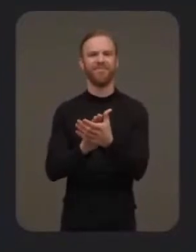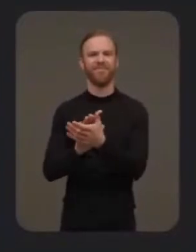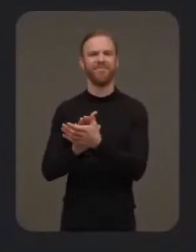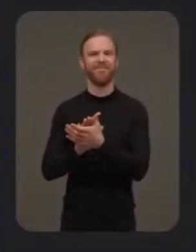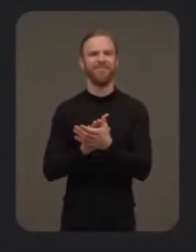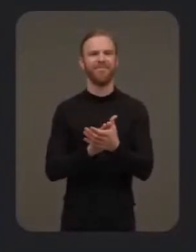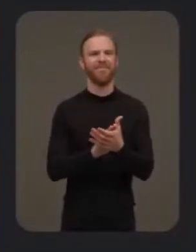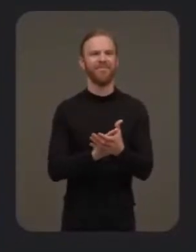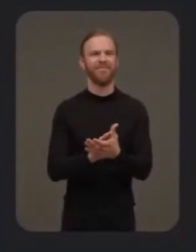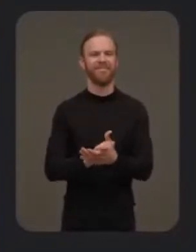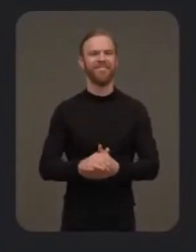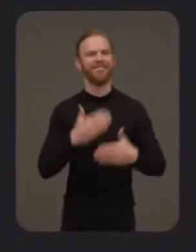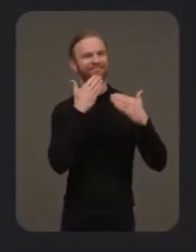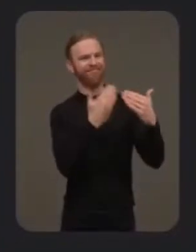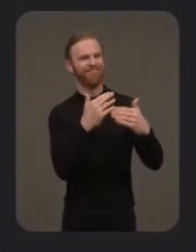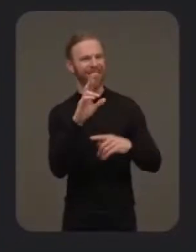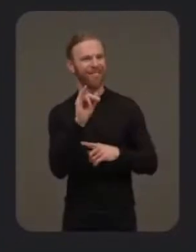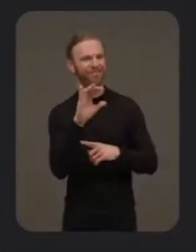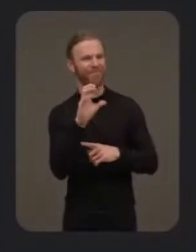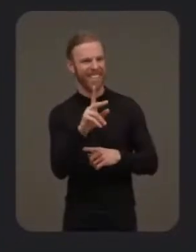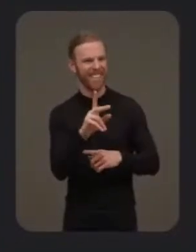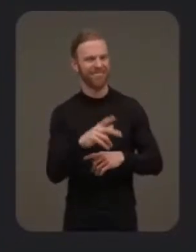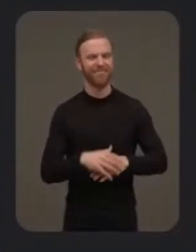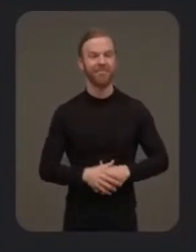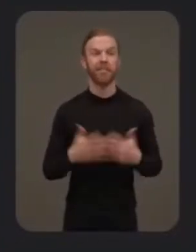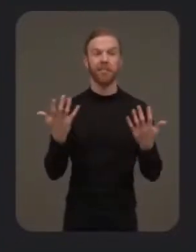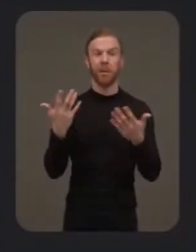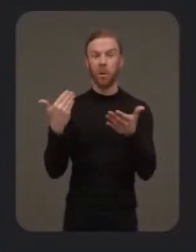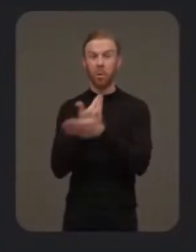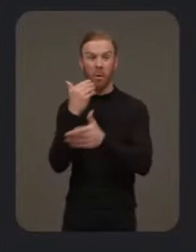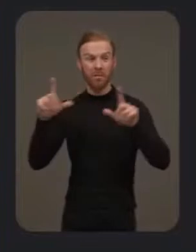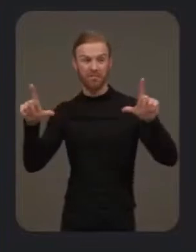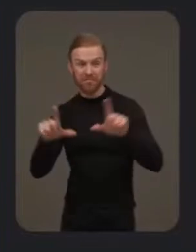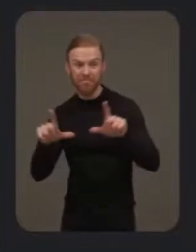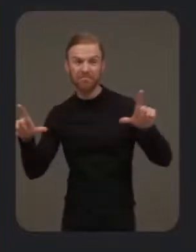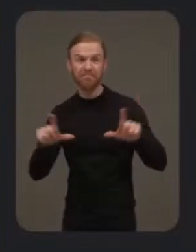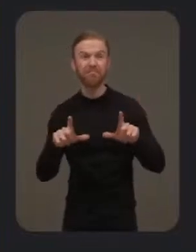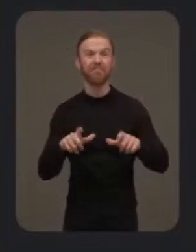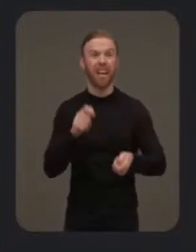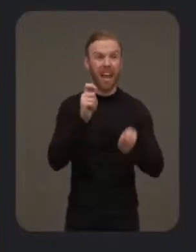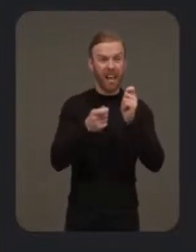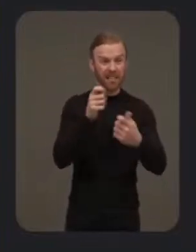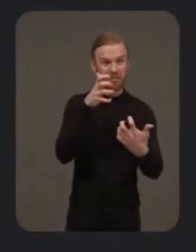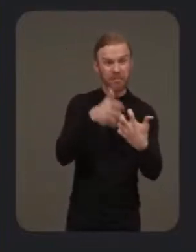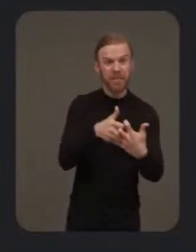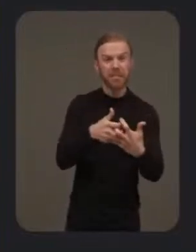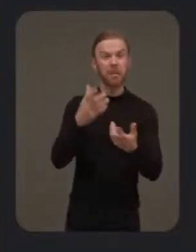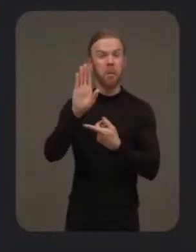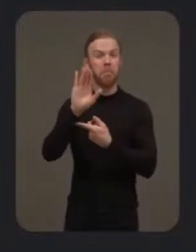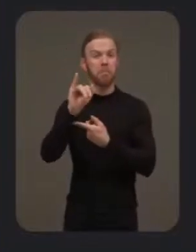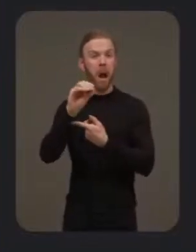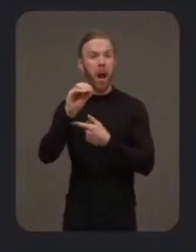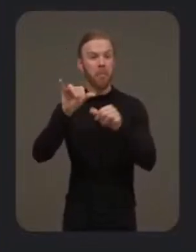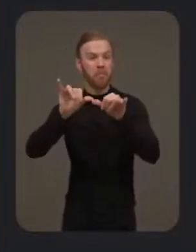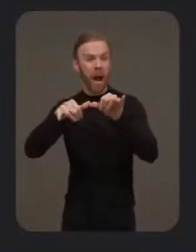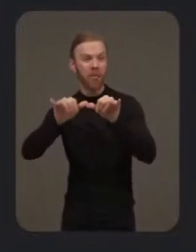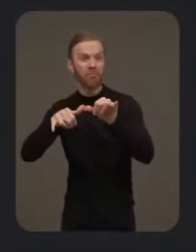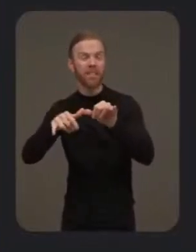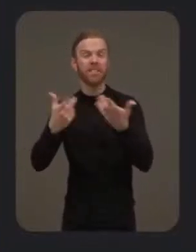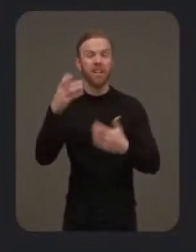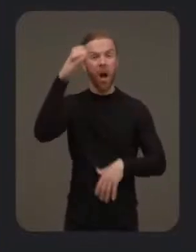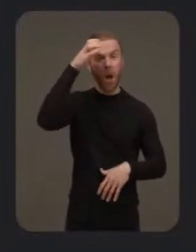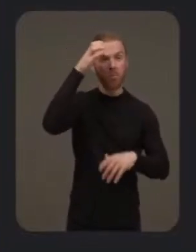All right, thanks, Rick. From new form factors and customizability to biometrics and computational